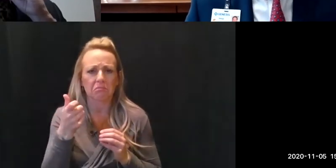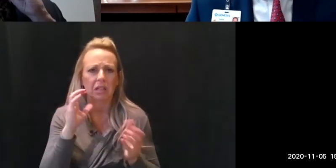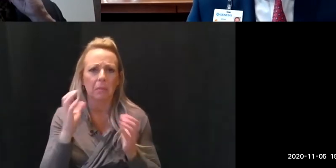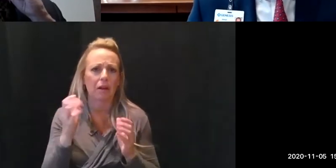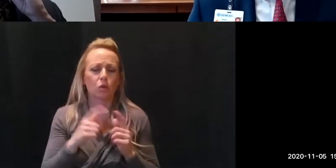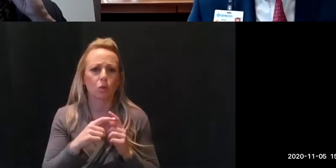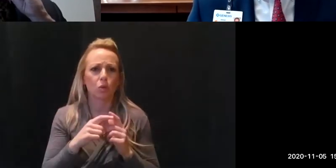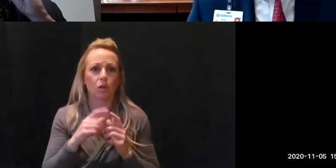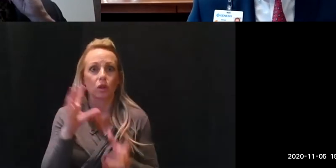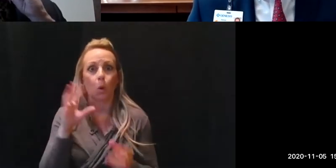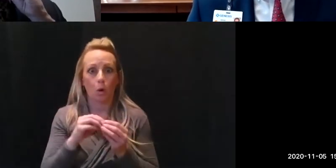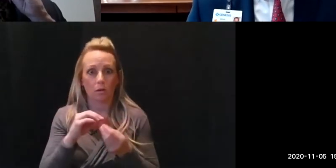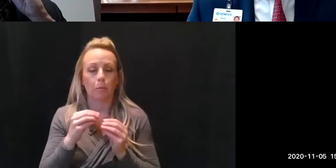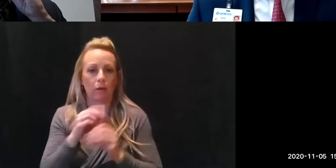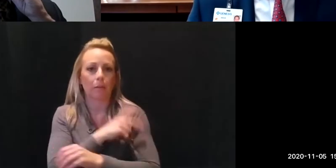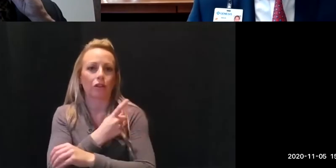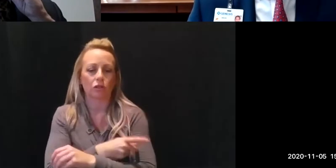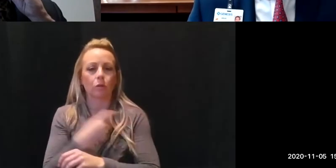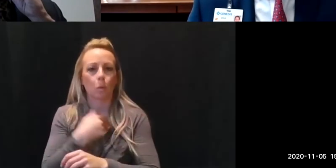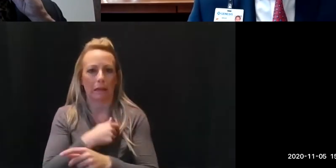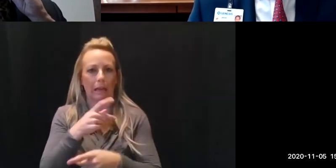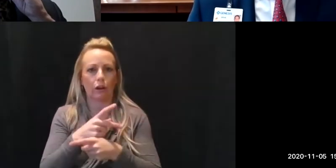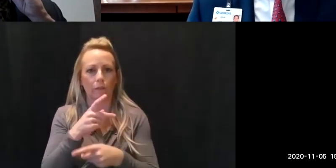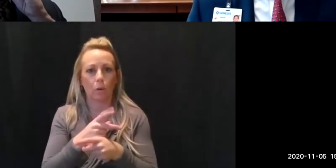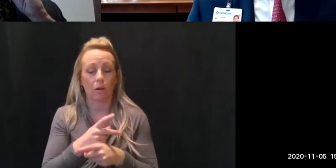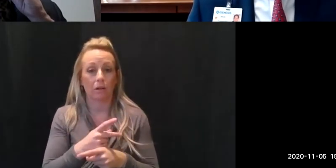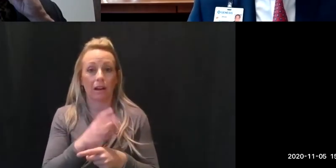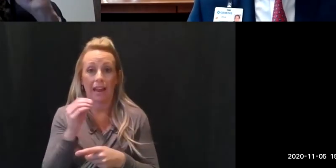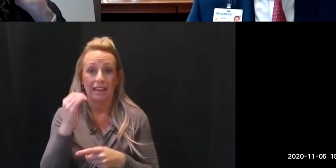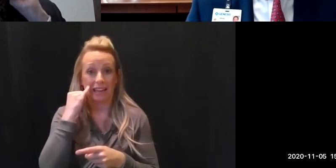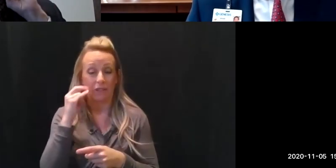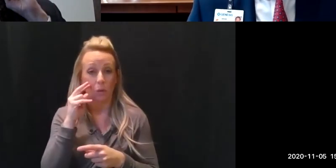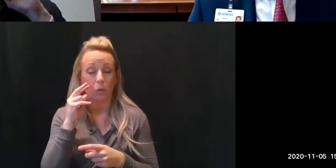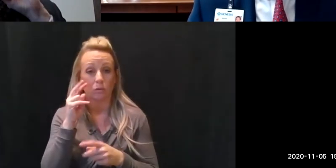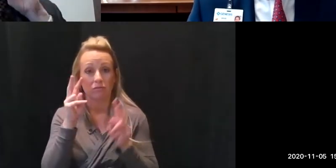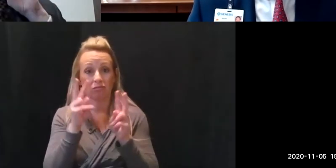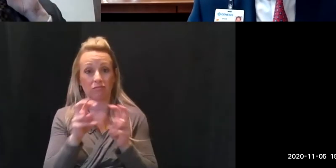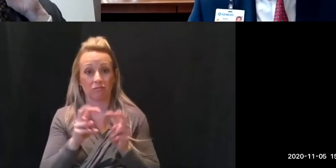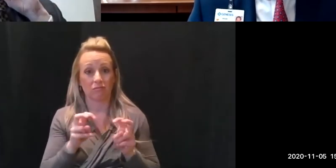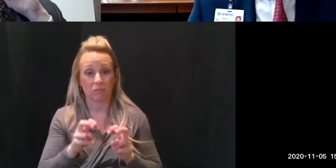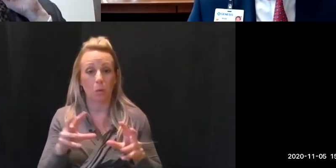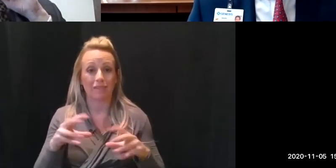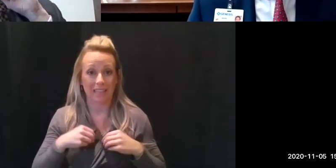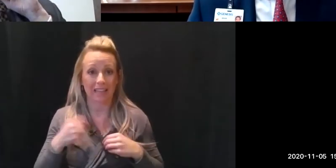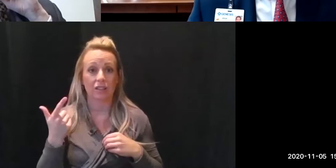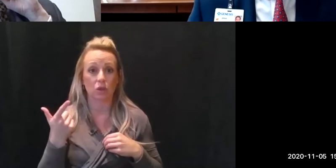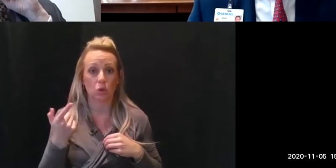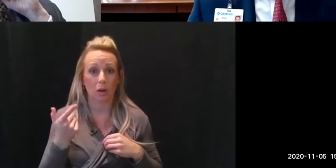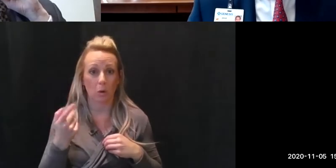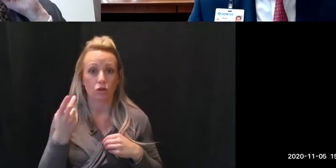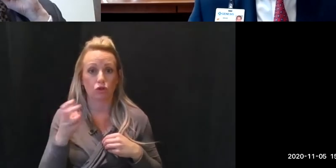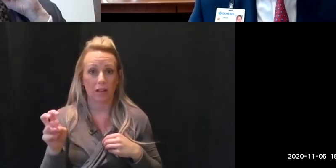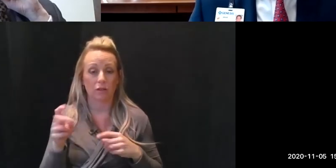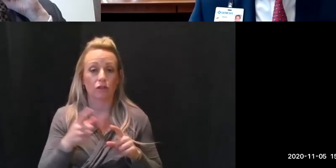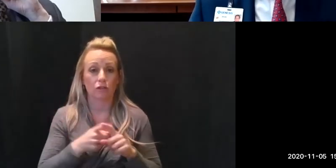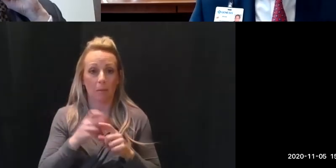of patients that we care for. And in fact, if we look at it, we've taken 21 transfers in the last week from facilities